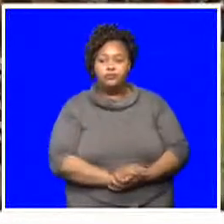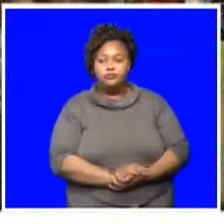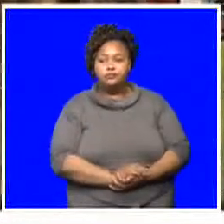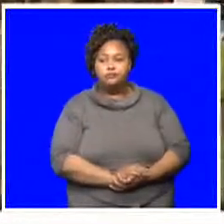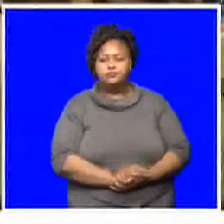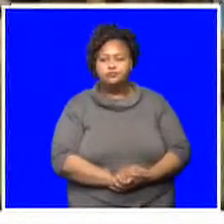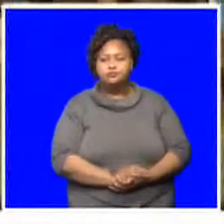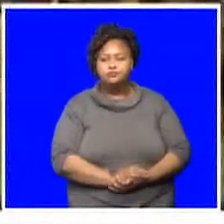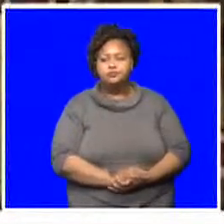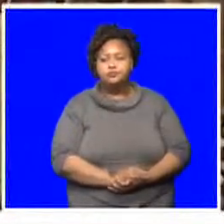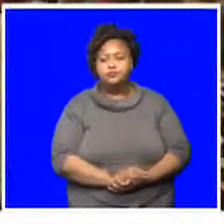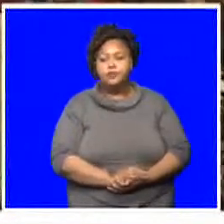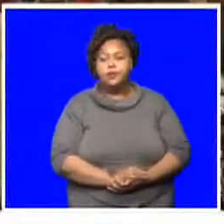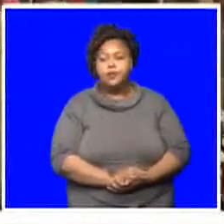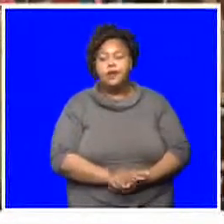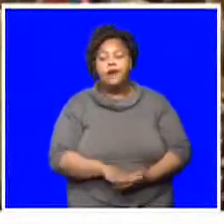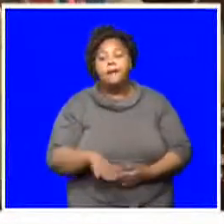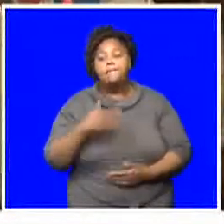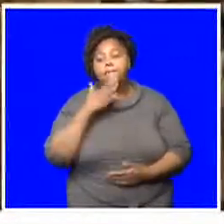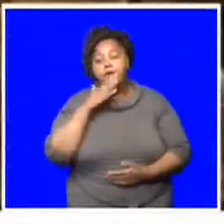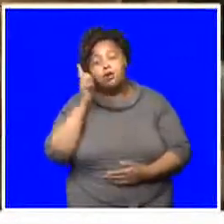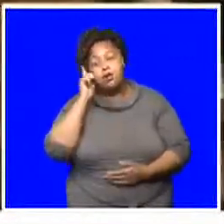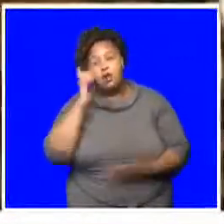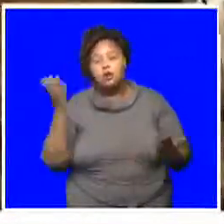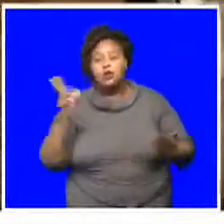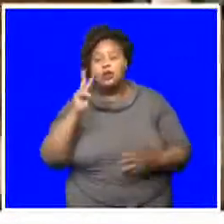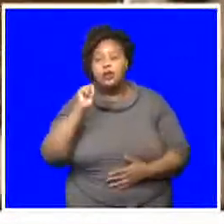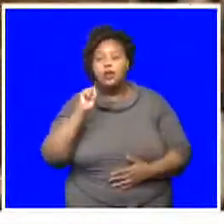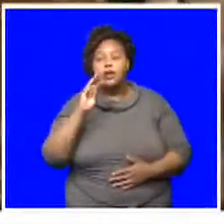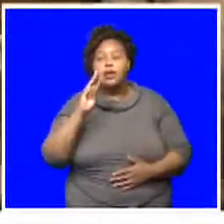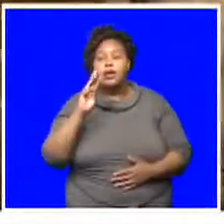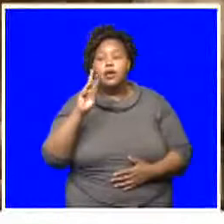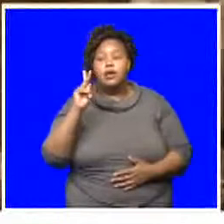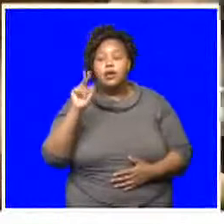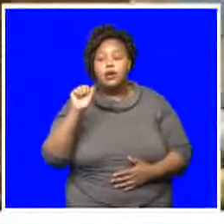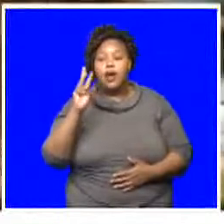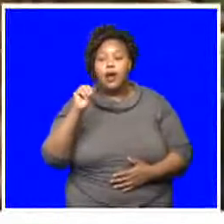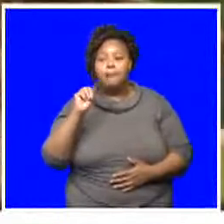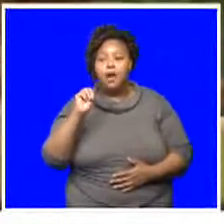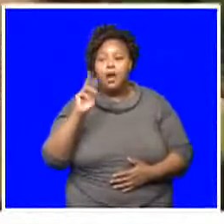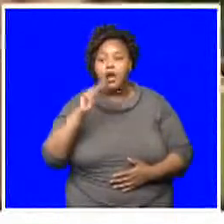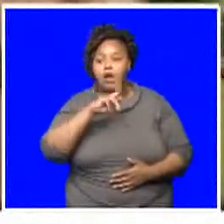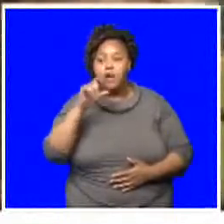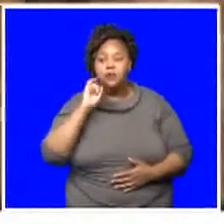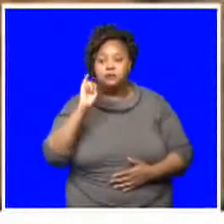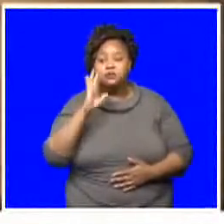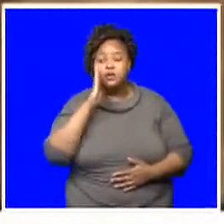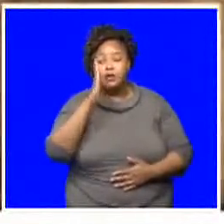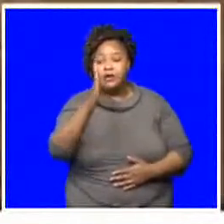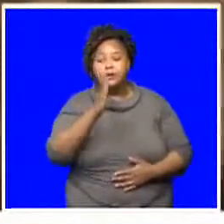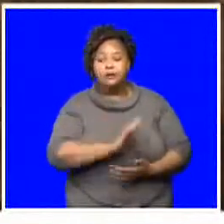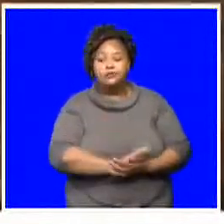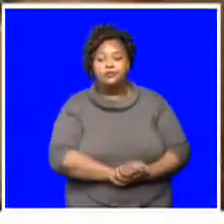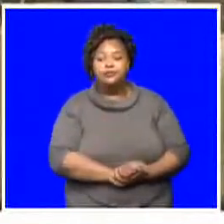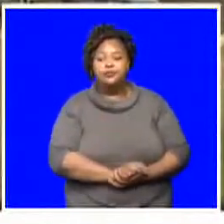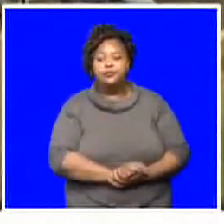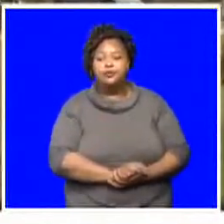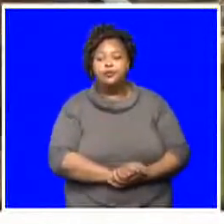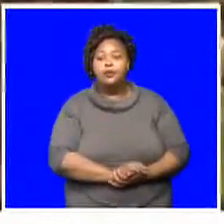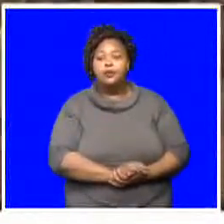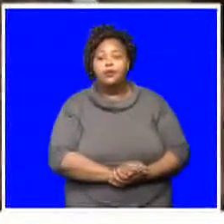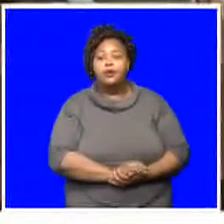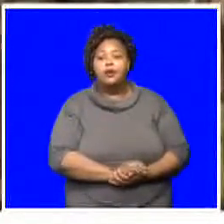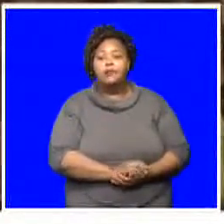The regiment will camp at Nkamazi Royal Crawl as per His Majesty's directive, and they will arrive at Ngabezweni